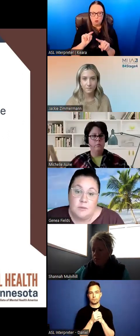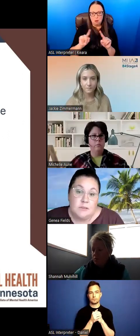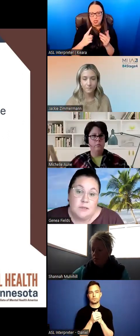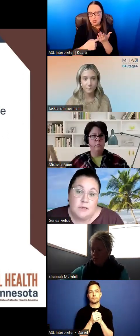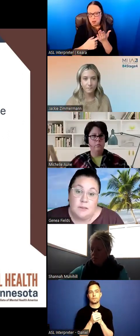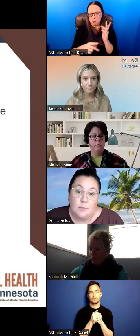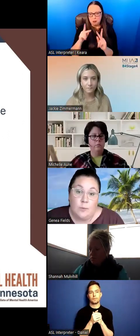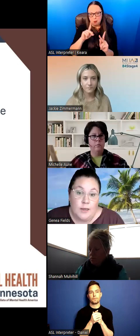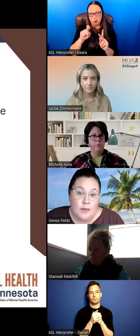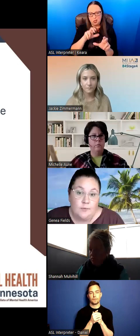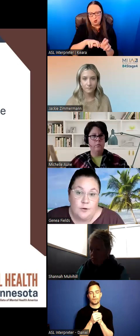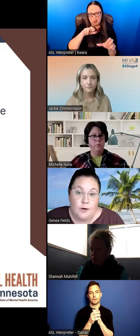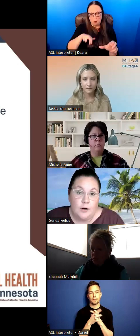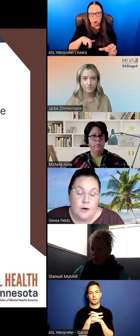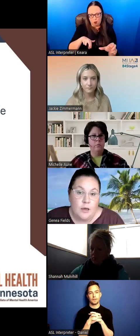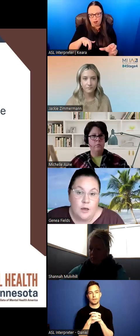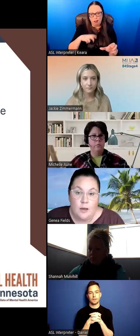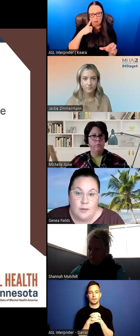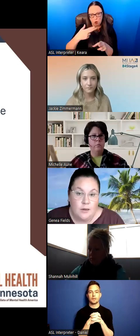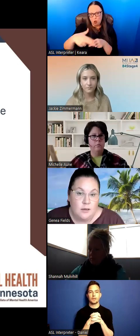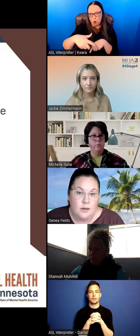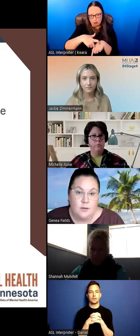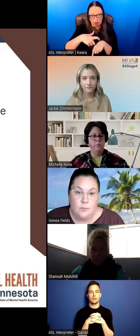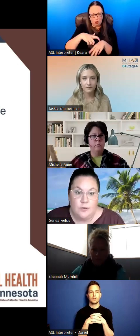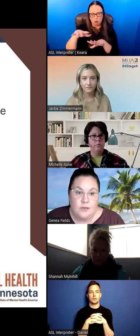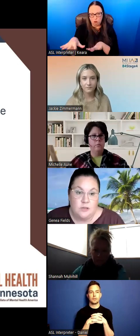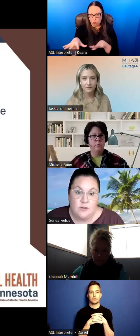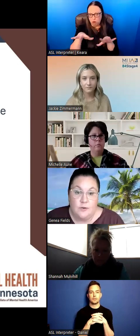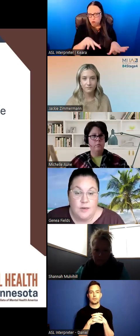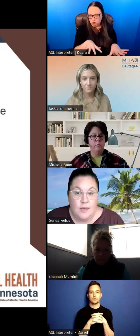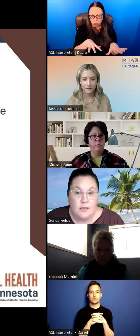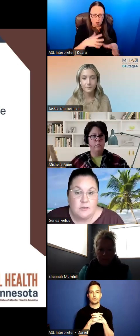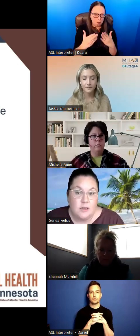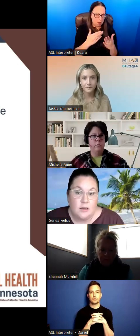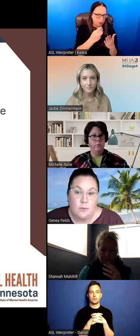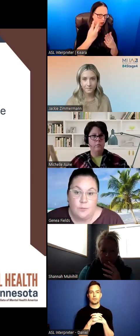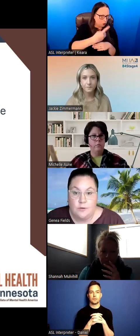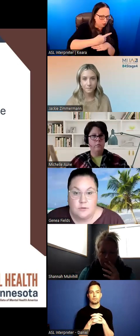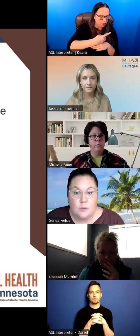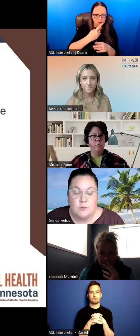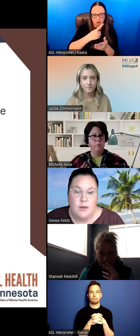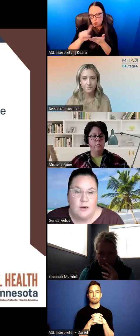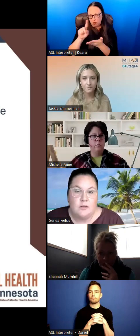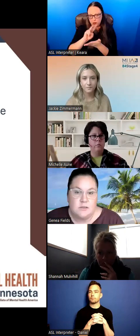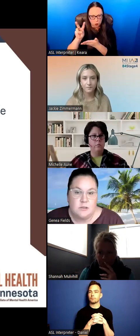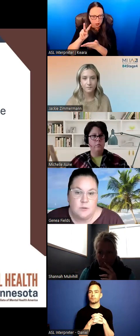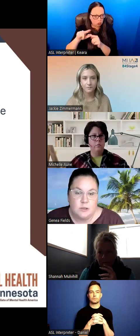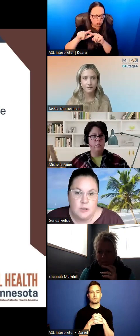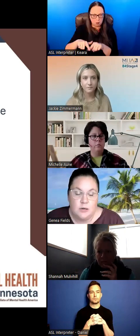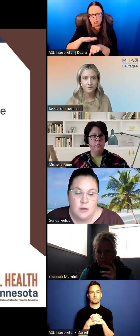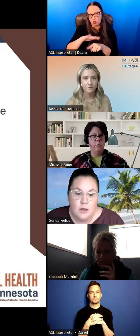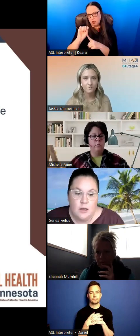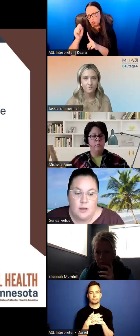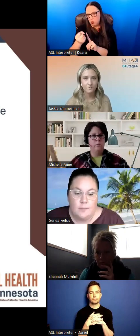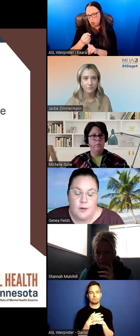Sometimes people need to take a step away for a hot minute, whether that's just a few days, a week or so, depending on the